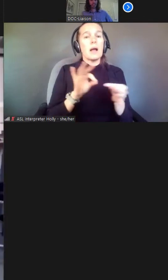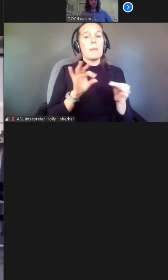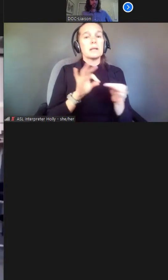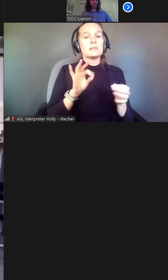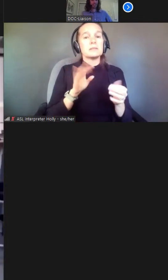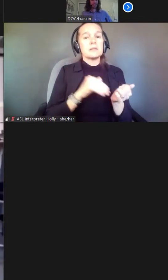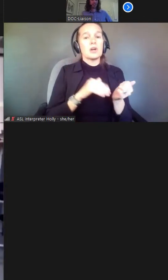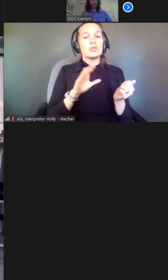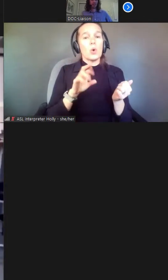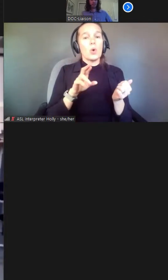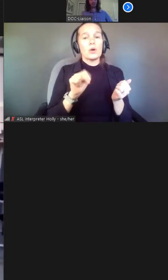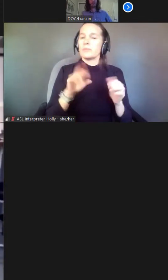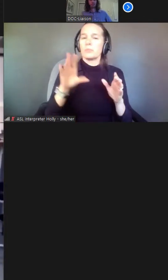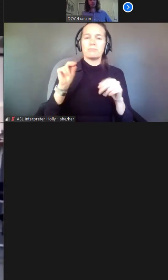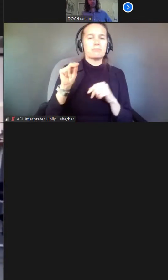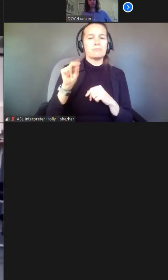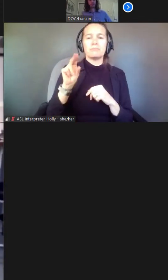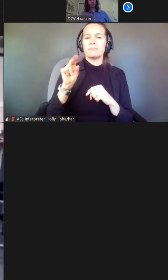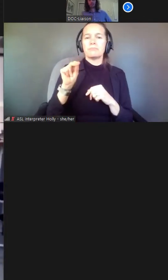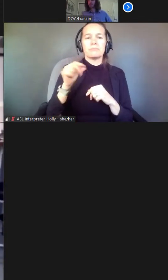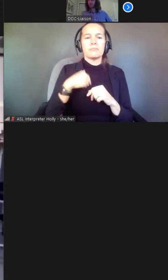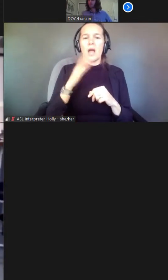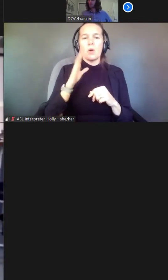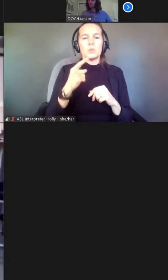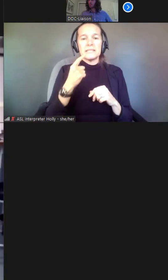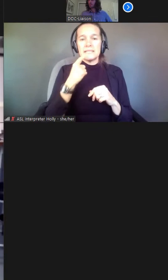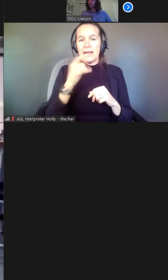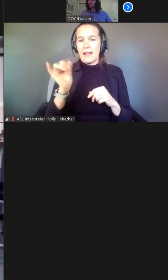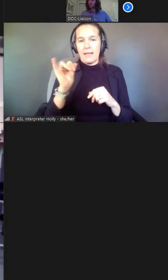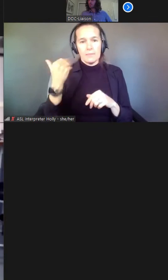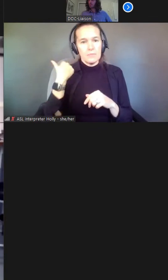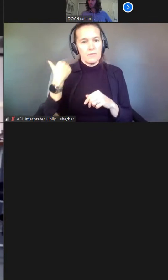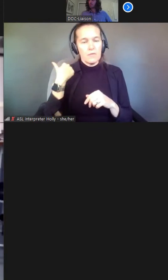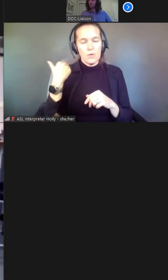No, I think I would say, as I said before,